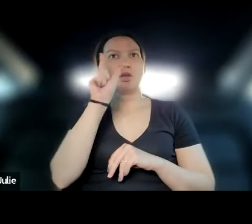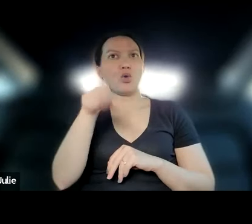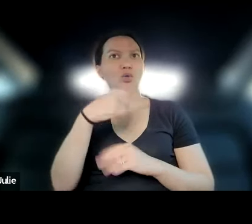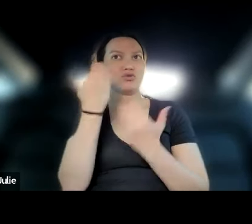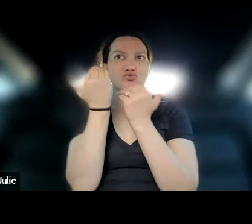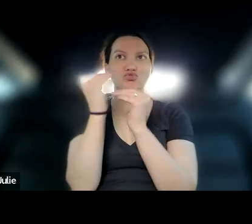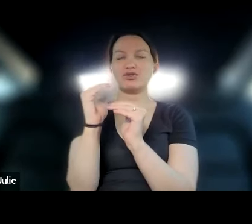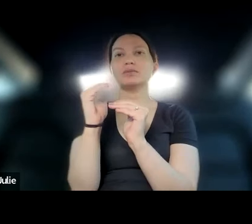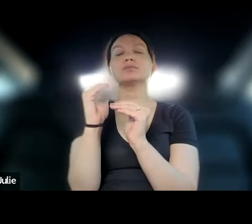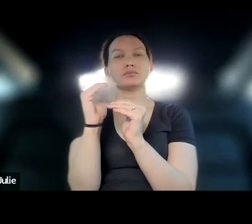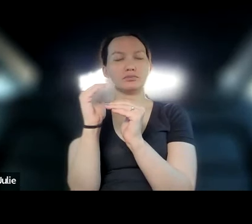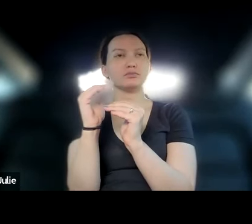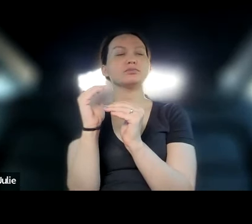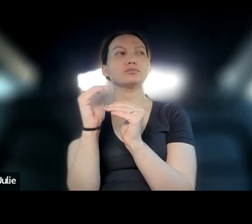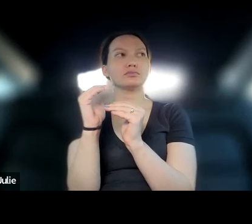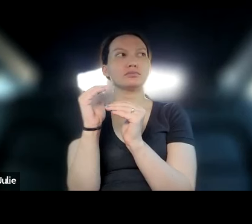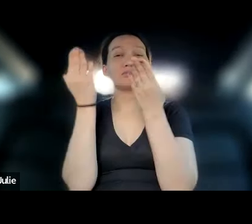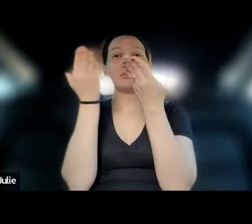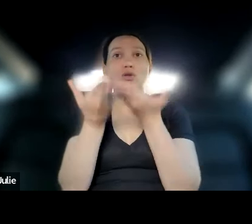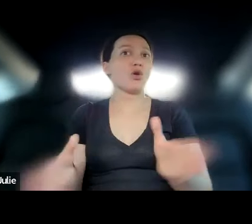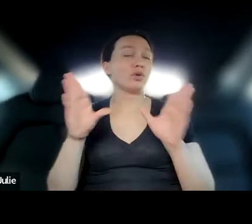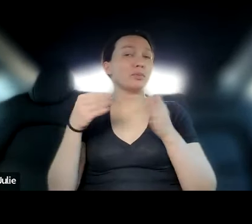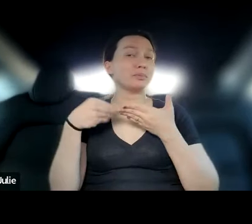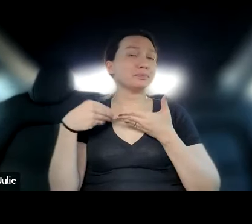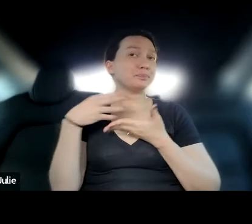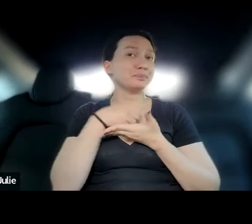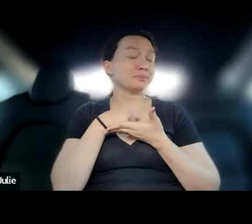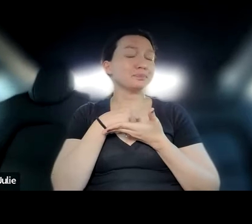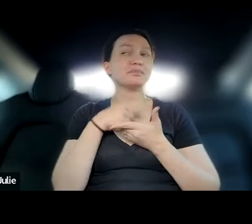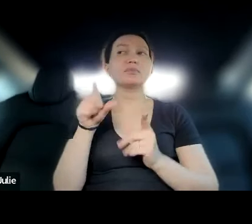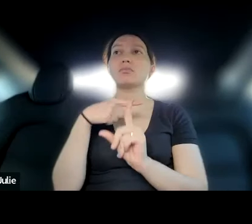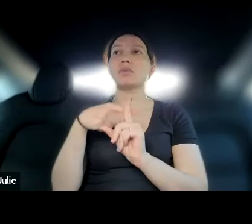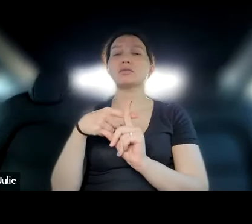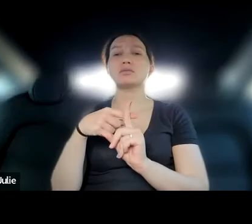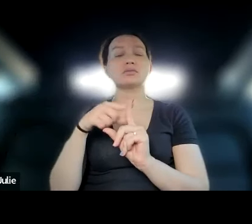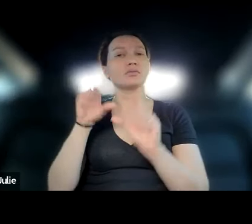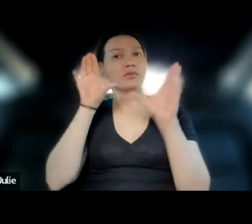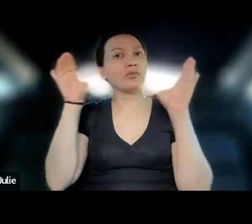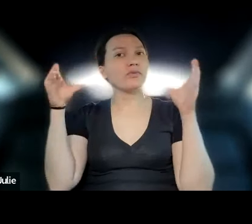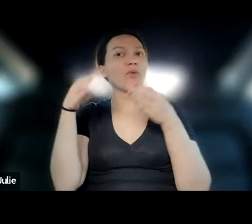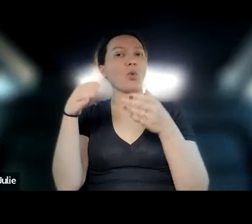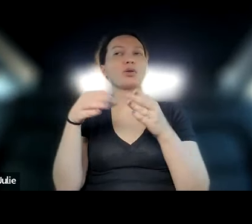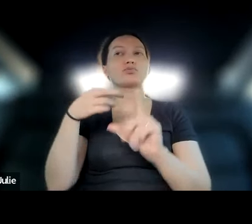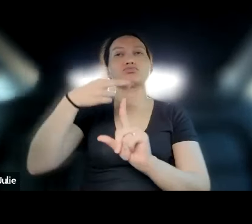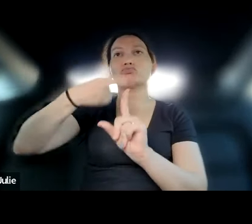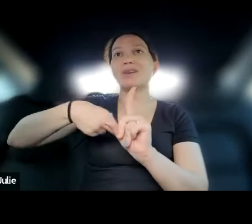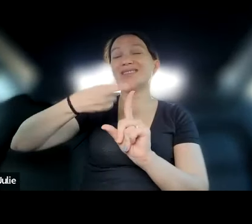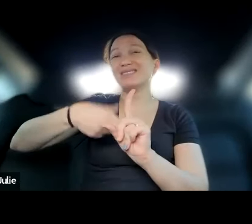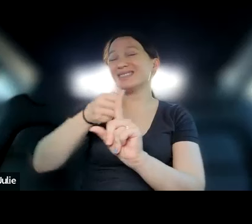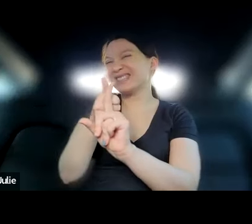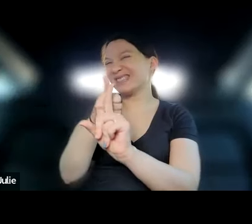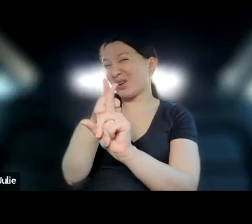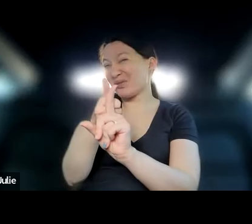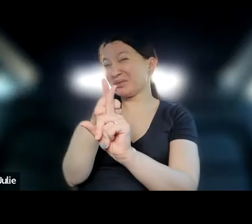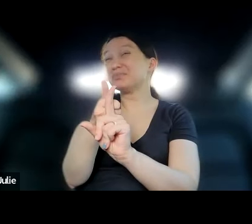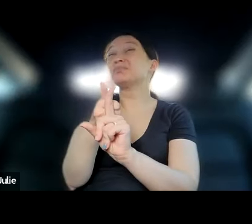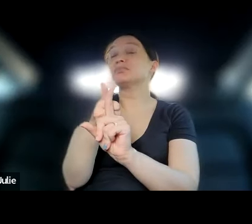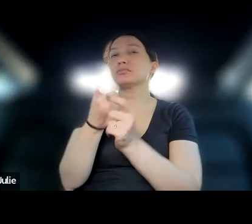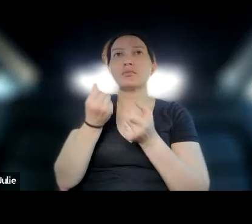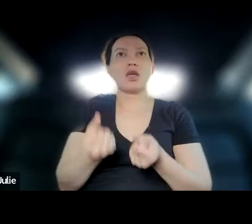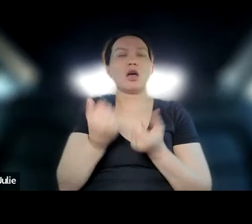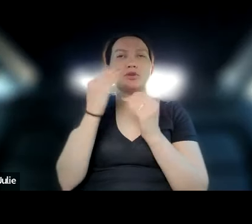the overall income, but then focuses on the rent itself, and how much that